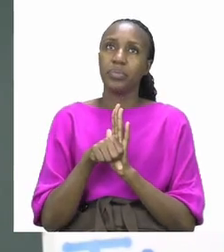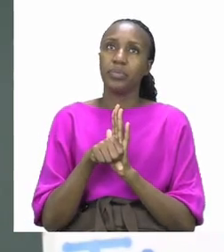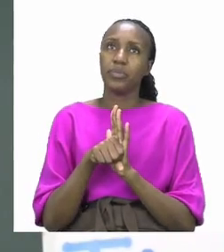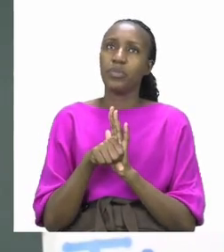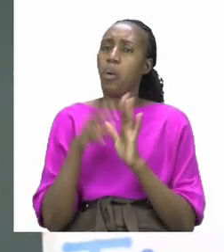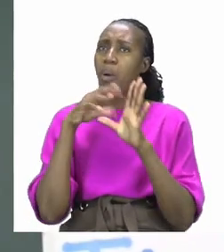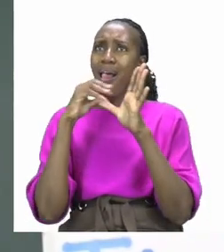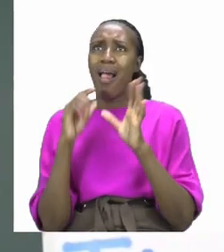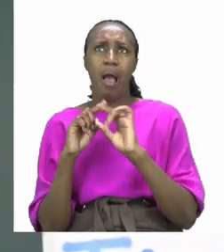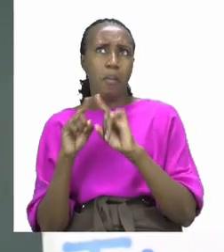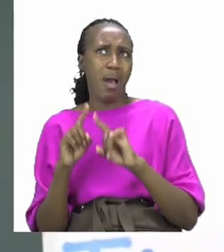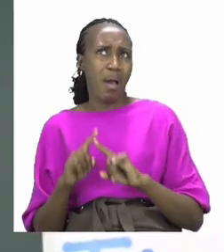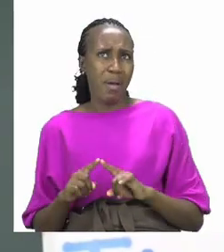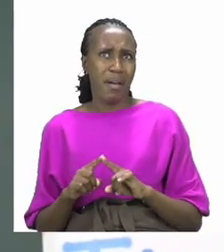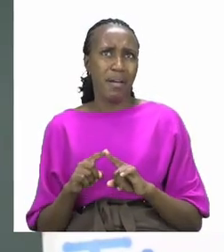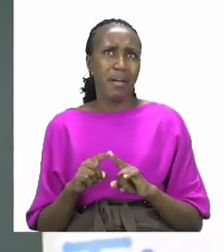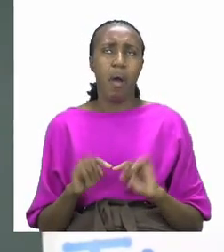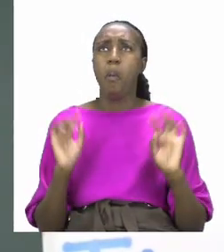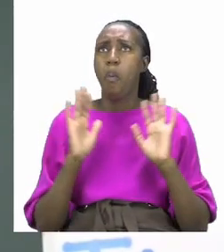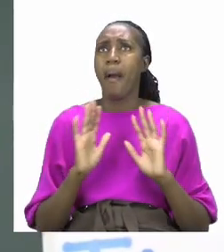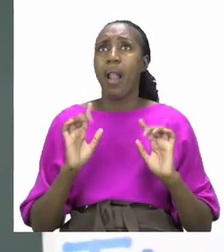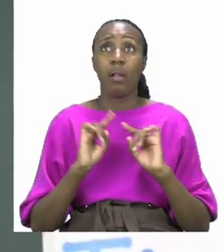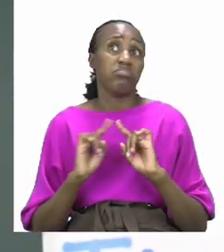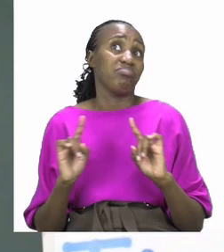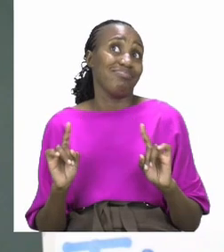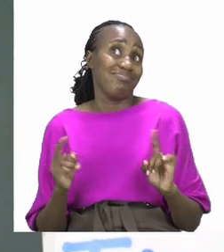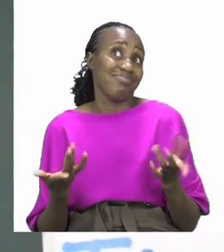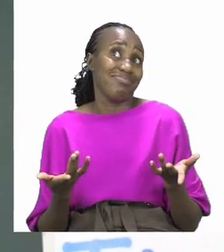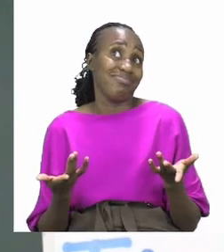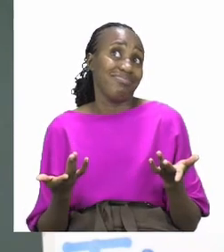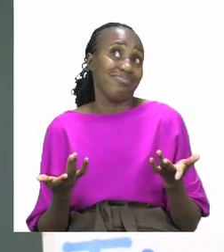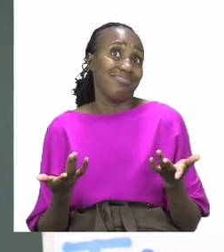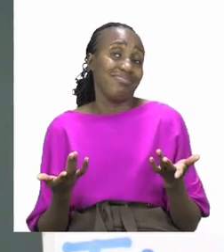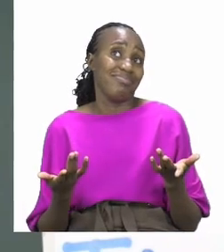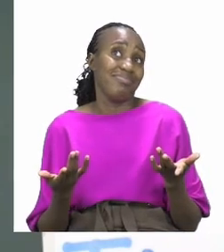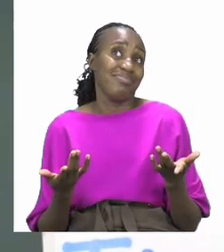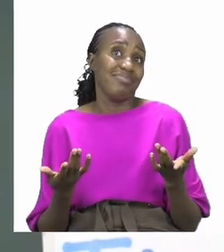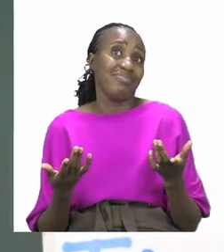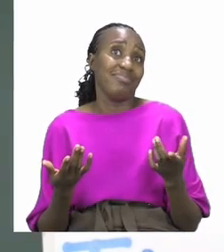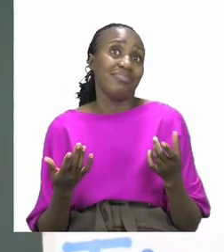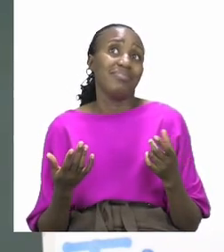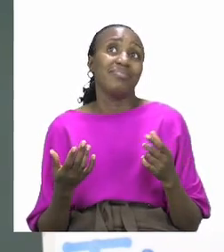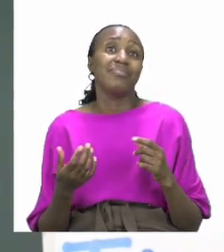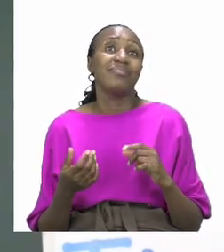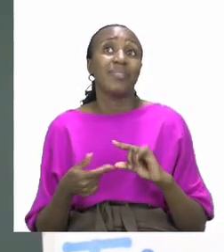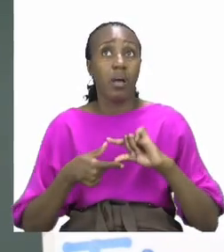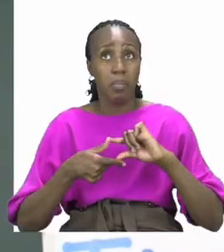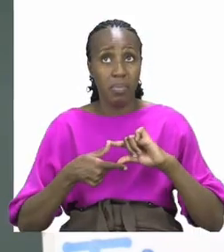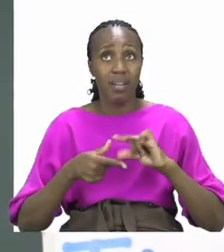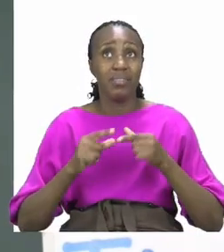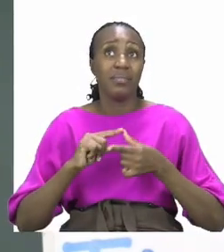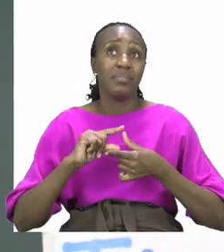of leaves, different colors, different shapes, all sorts of leaves. It's okay to